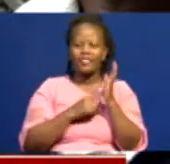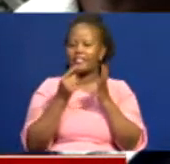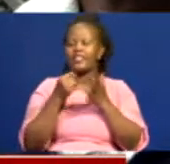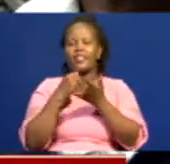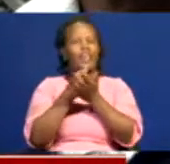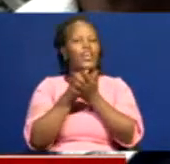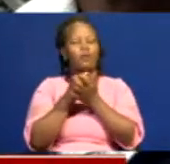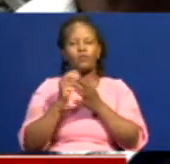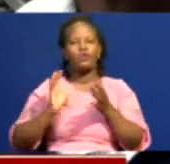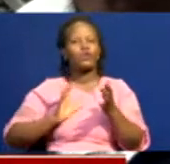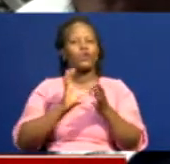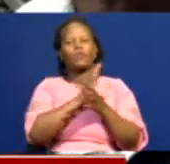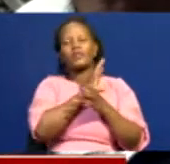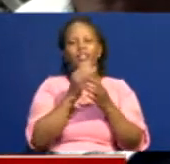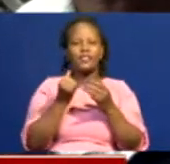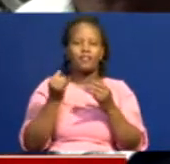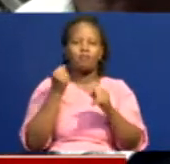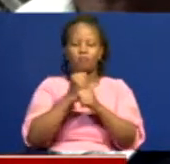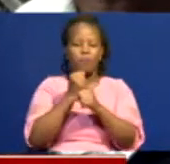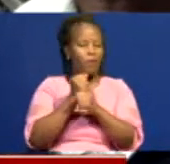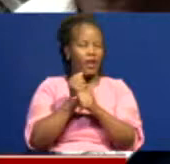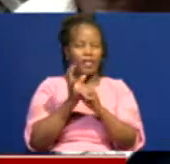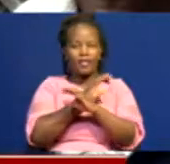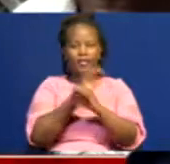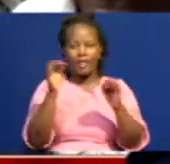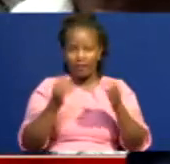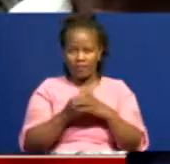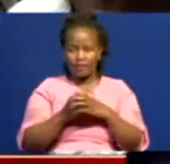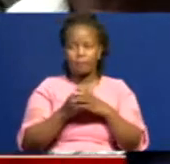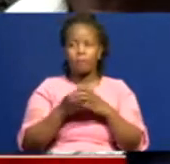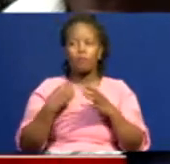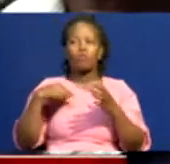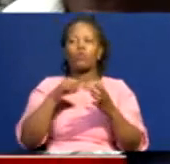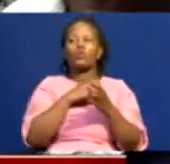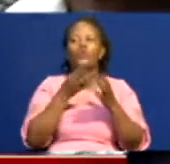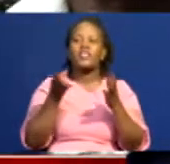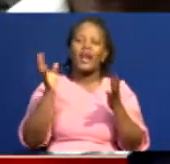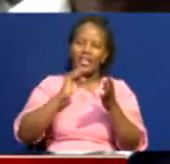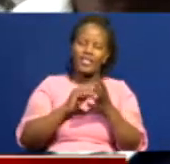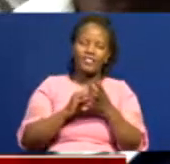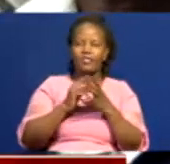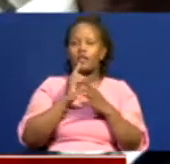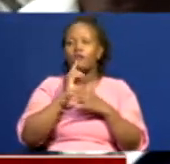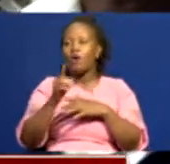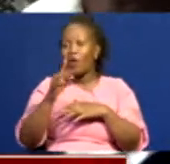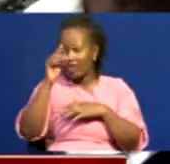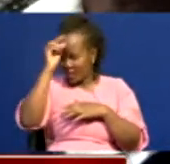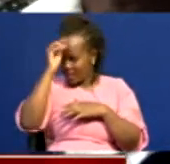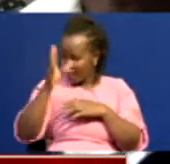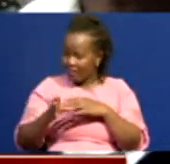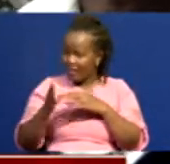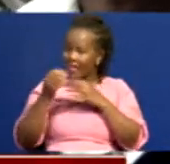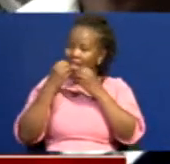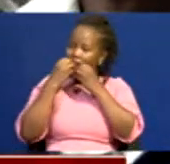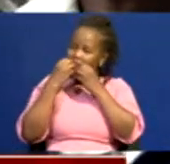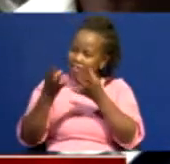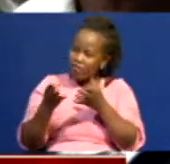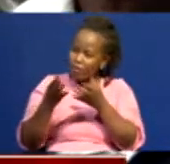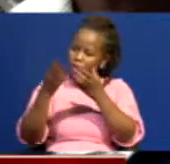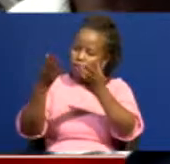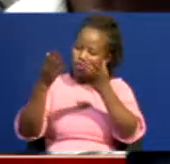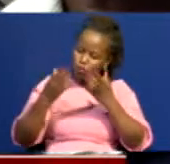in doing its work. So we wrote to the governor severally, telling him to provide that information. We